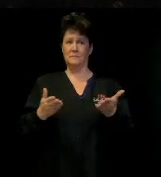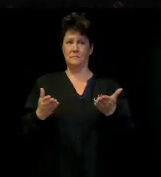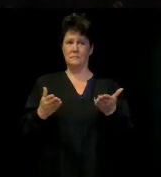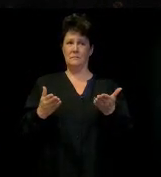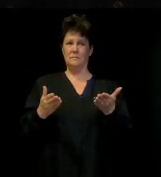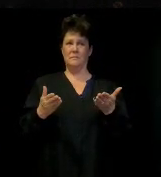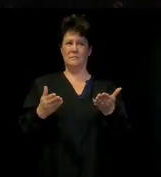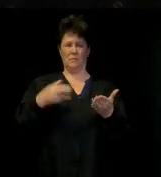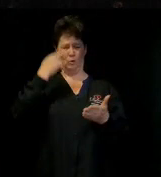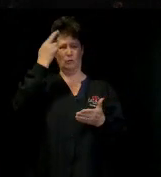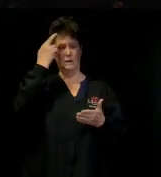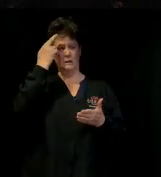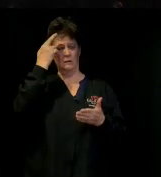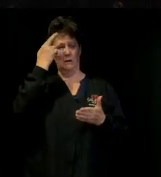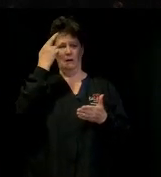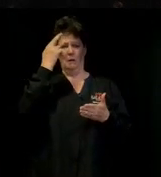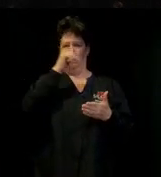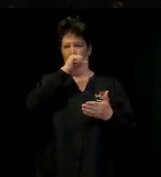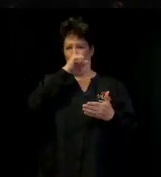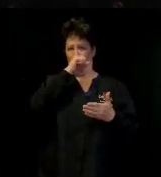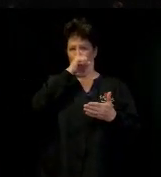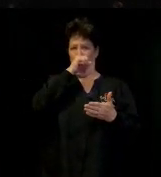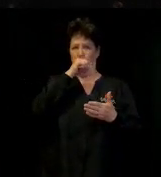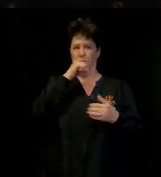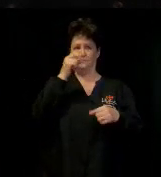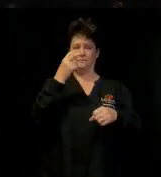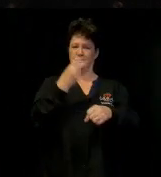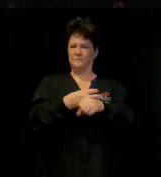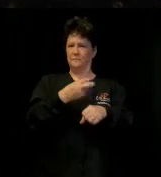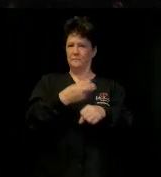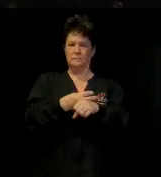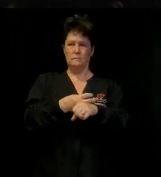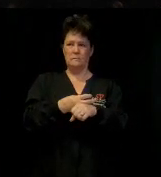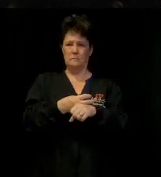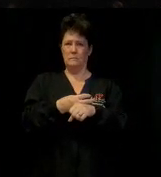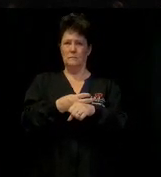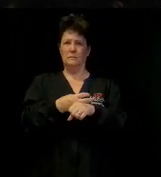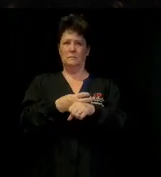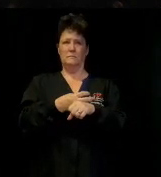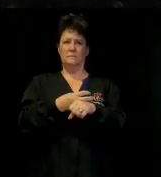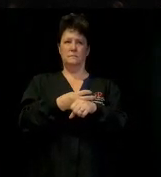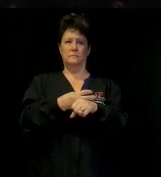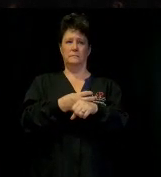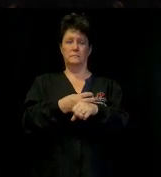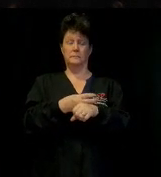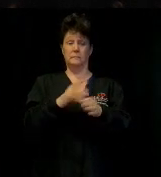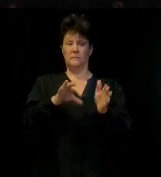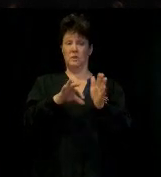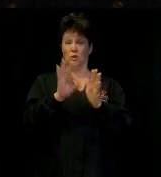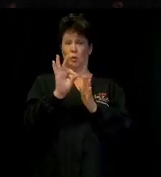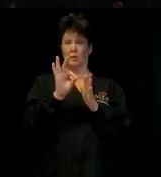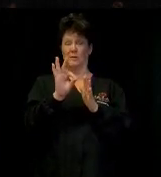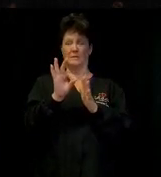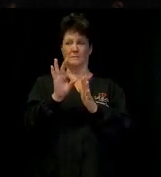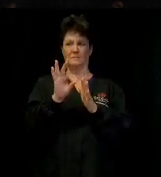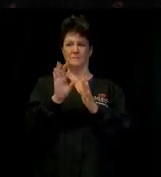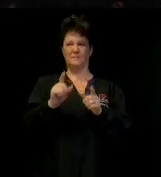reasonable. It's not hard to renew your mind. It's a choice to give up your right to not want to